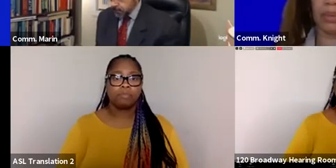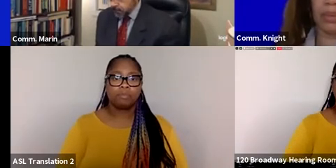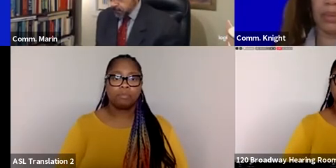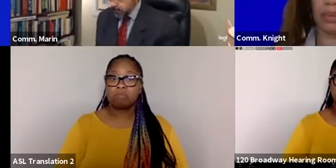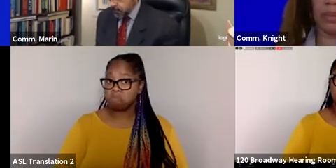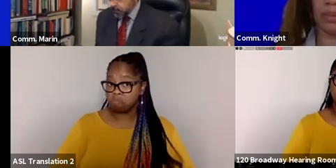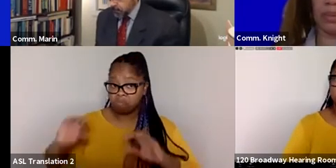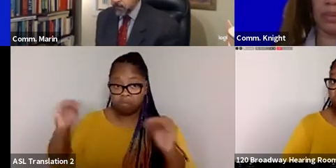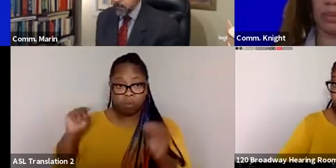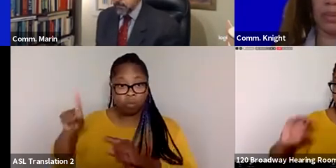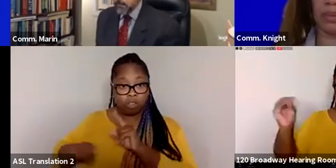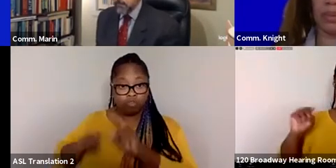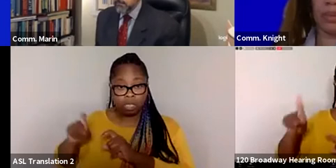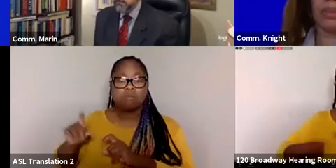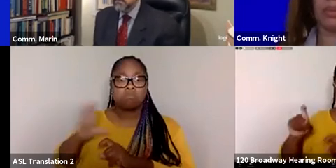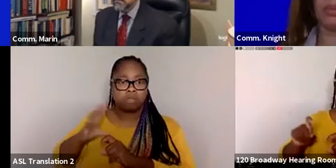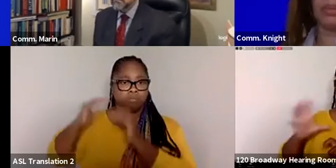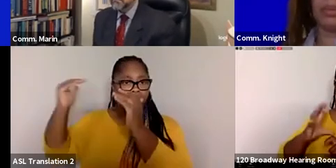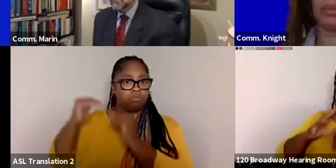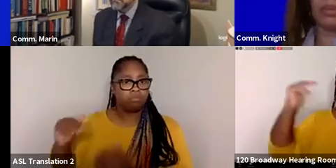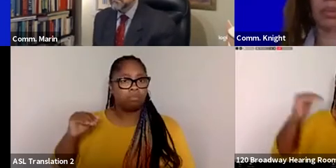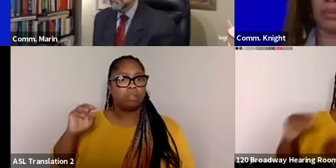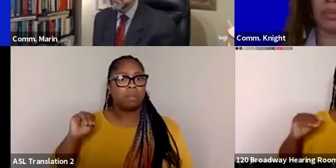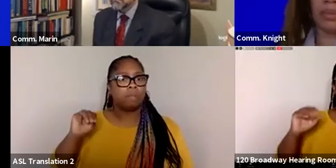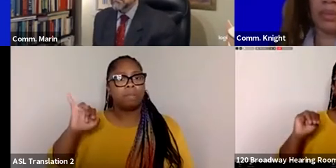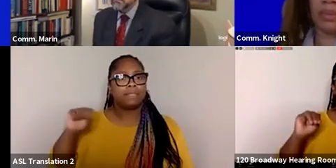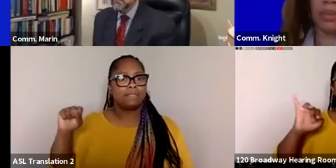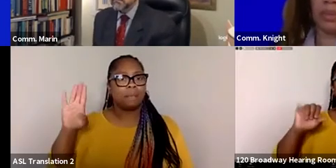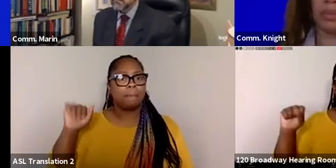No questions. Our next speaker is Ms. Basidian.